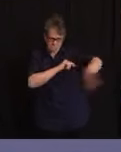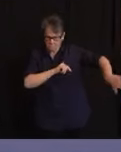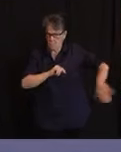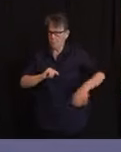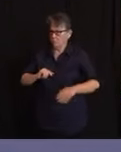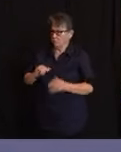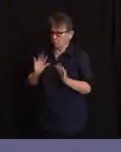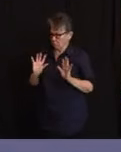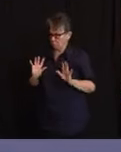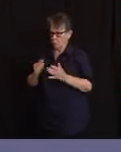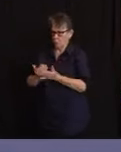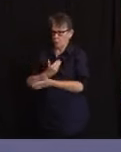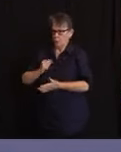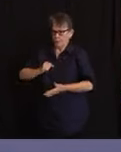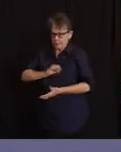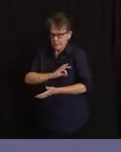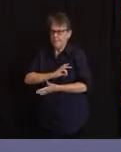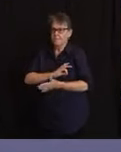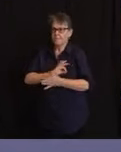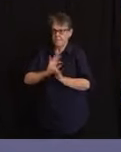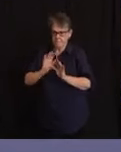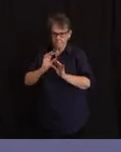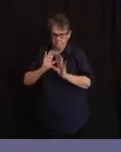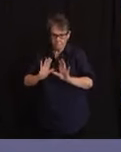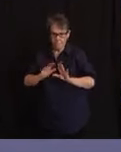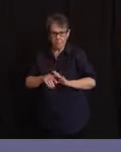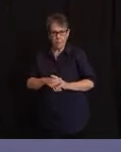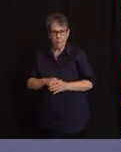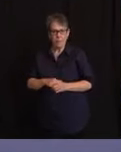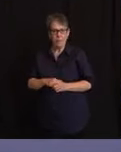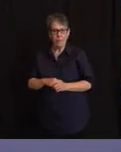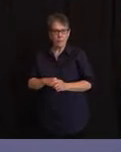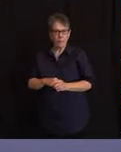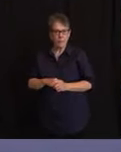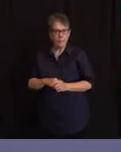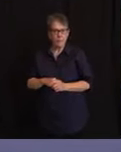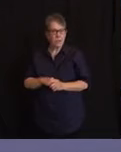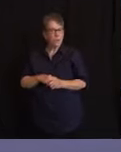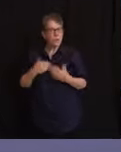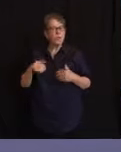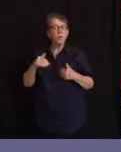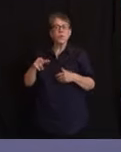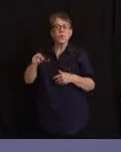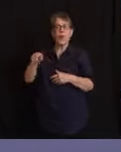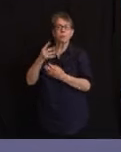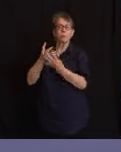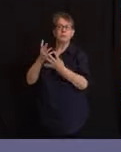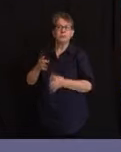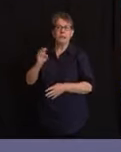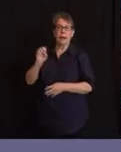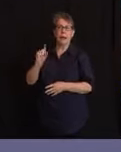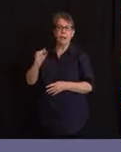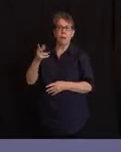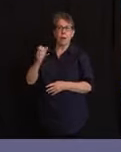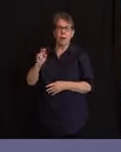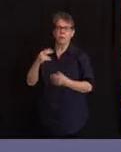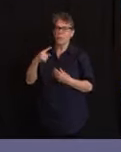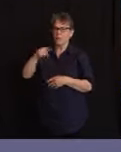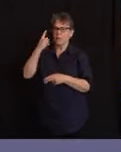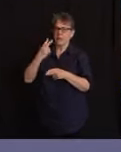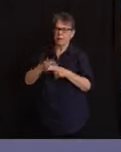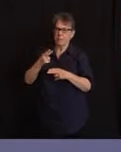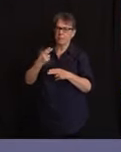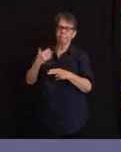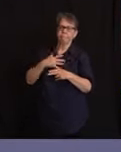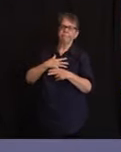in our state, and frankly, it's a black mark in our state's history. Again, and I'm not dodging it in any way, shape, or